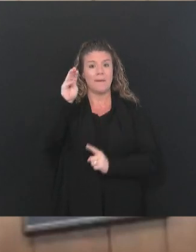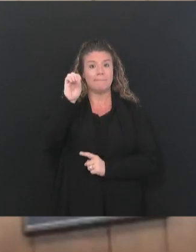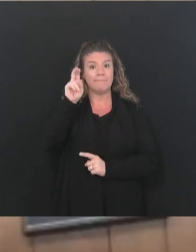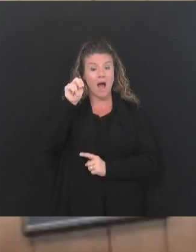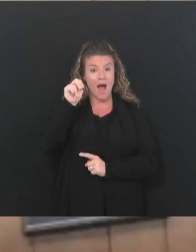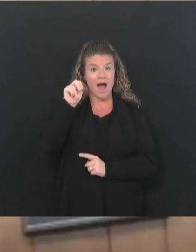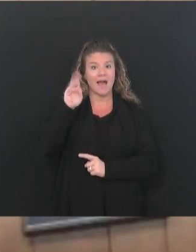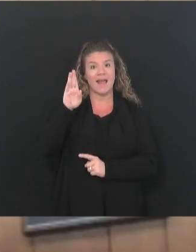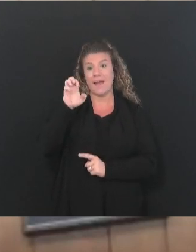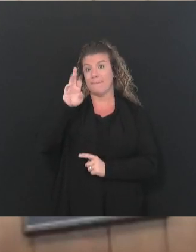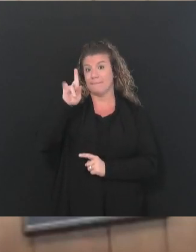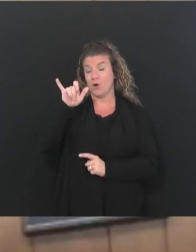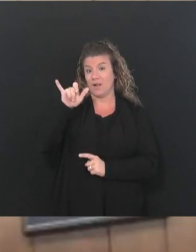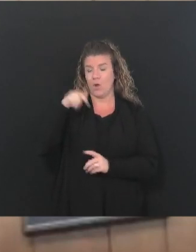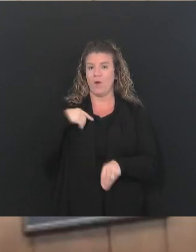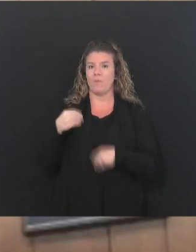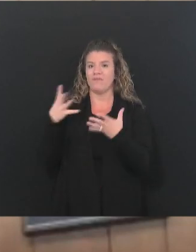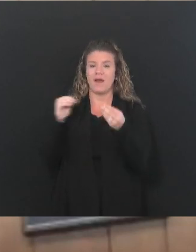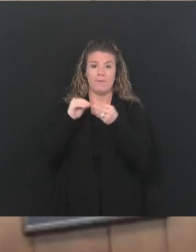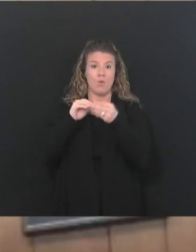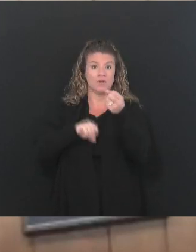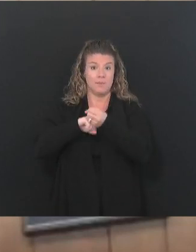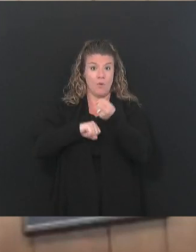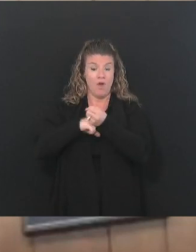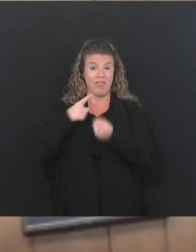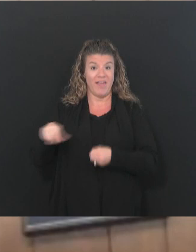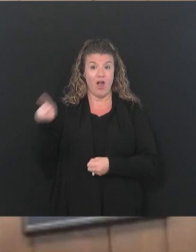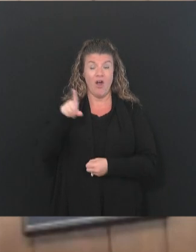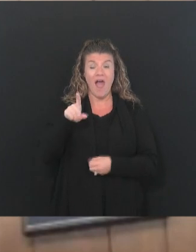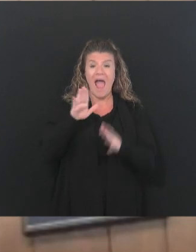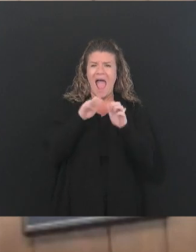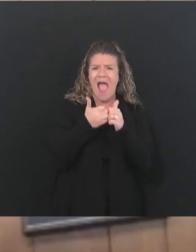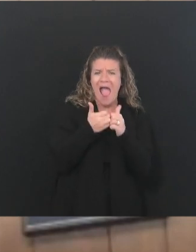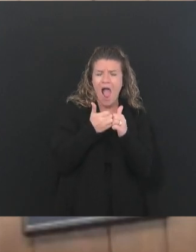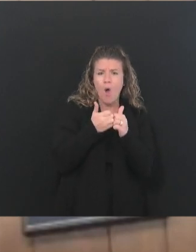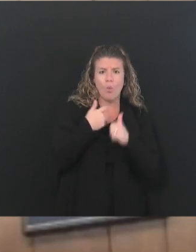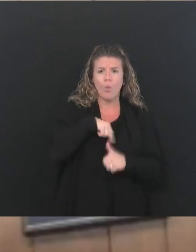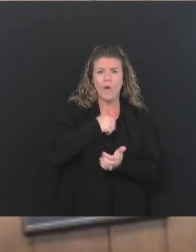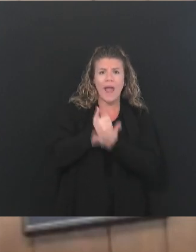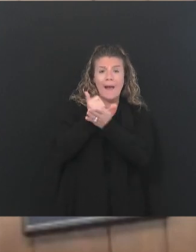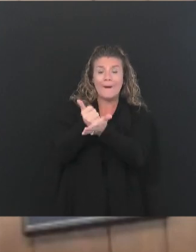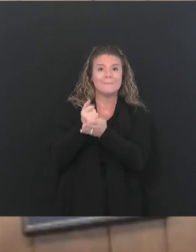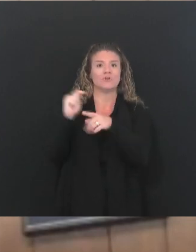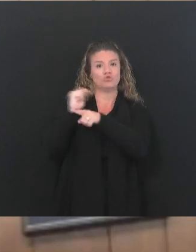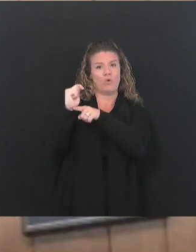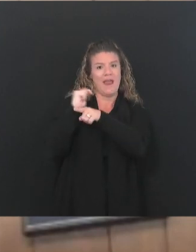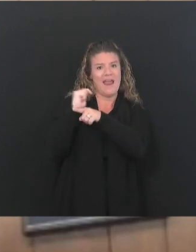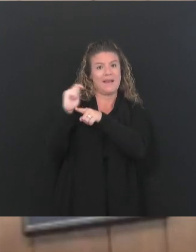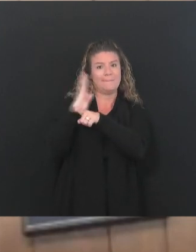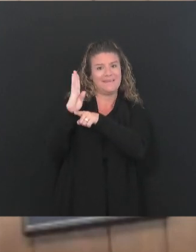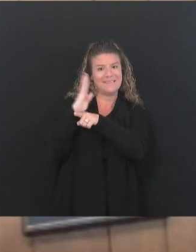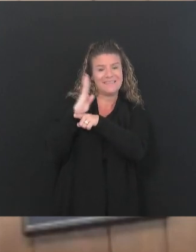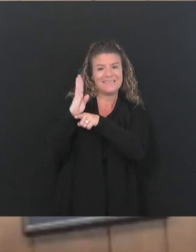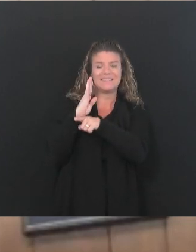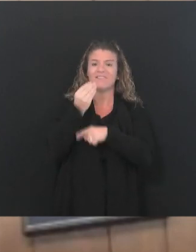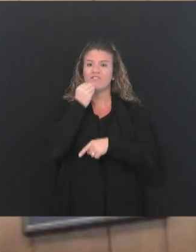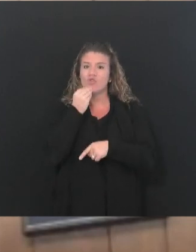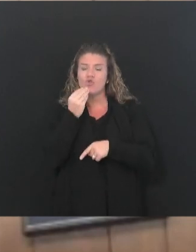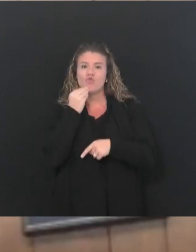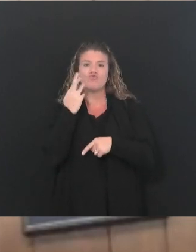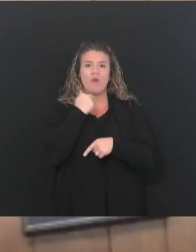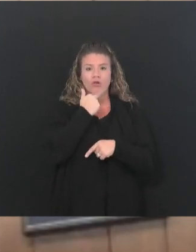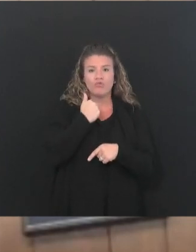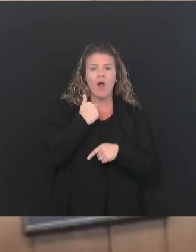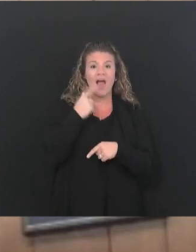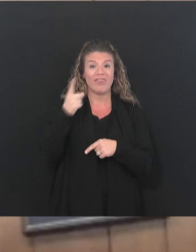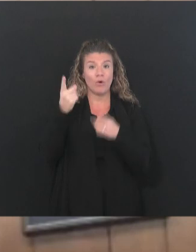to Berkeley County. That comes in the form of additional training for businesses and retail establishments that are